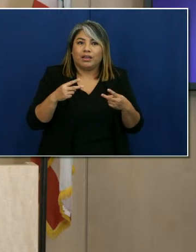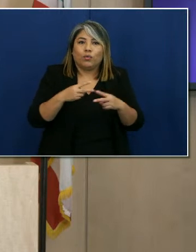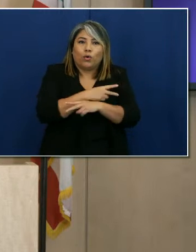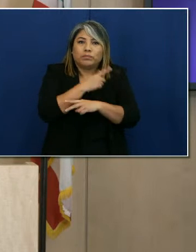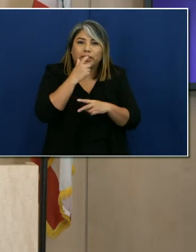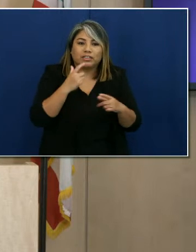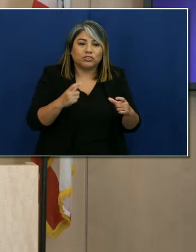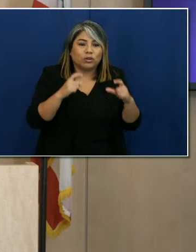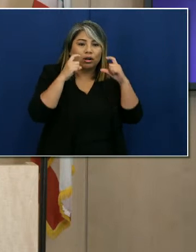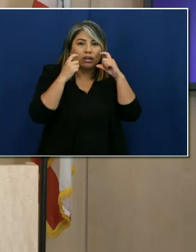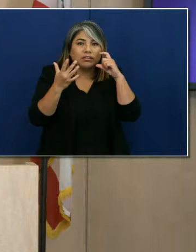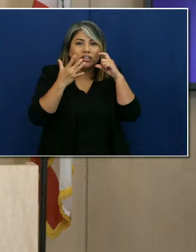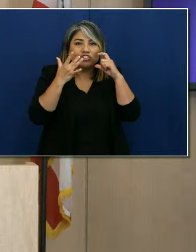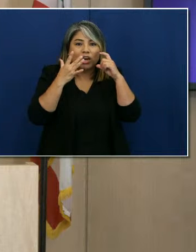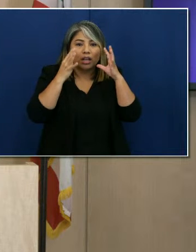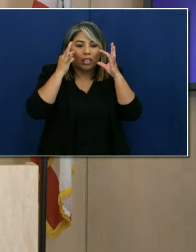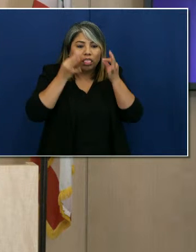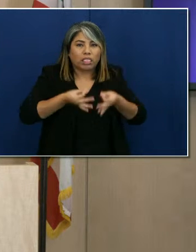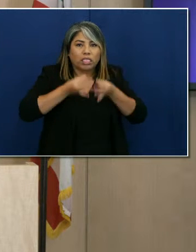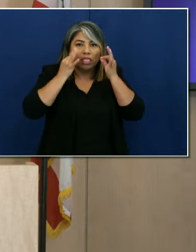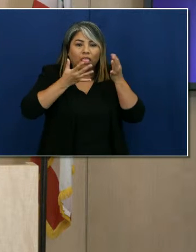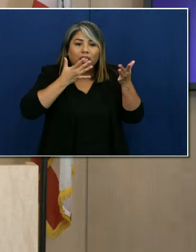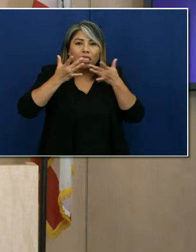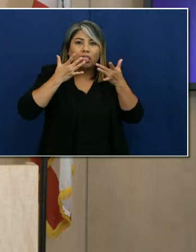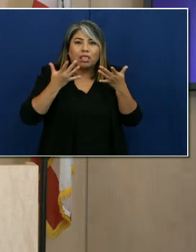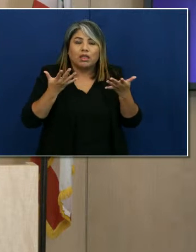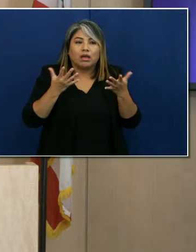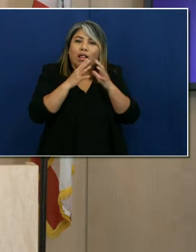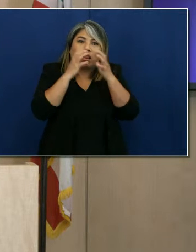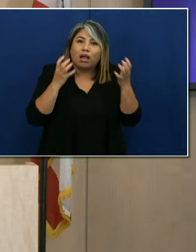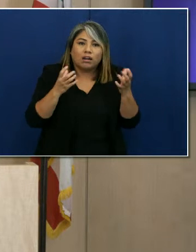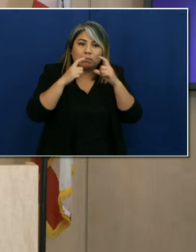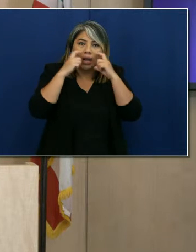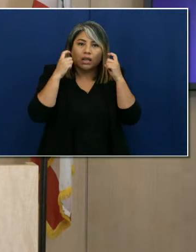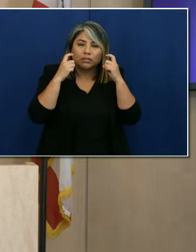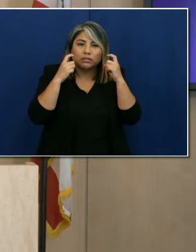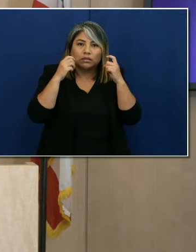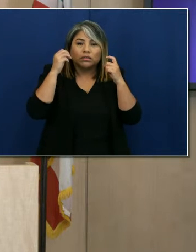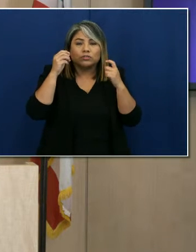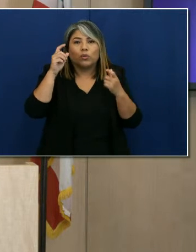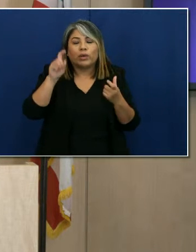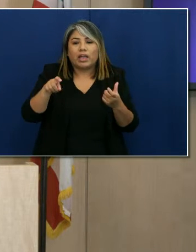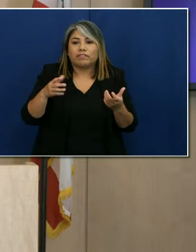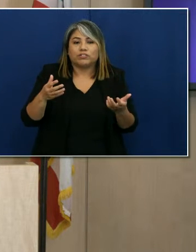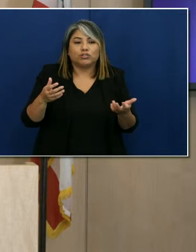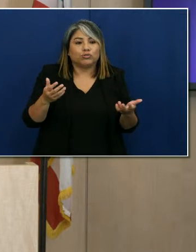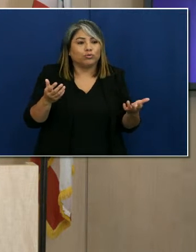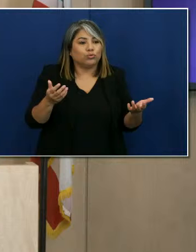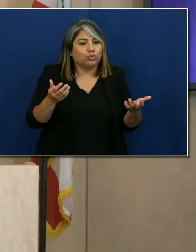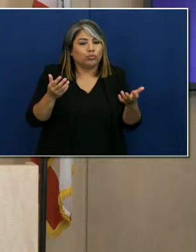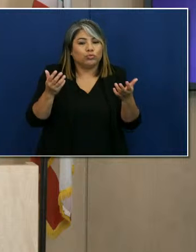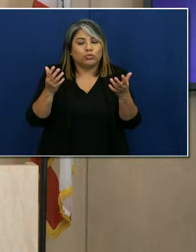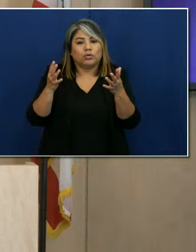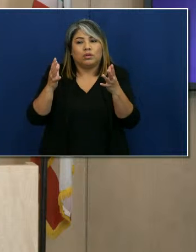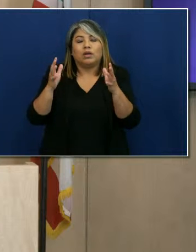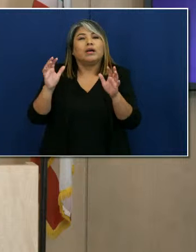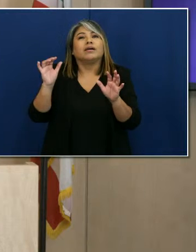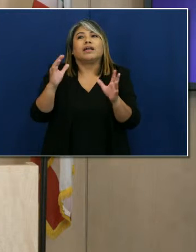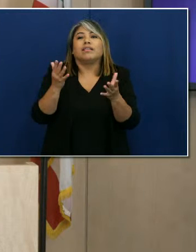touching the mask a lot. So we have to marry, I